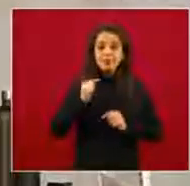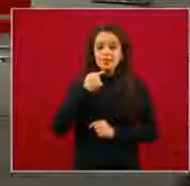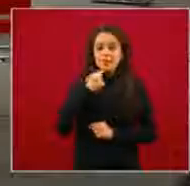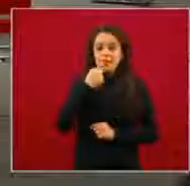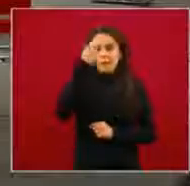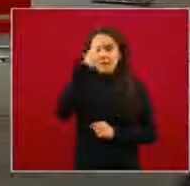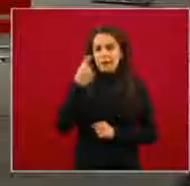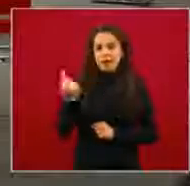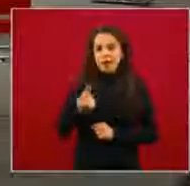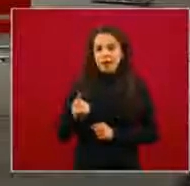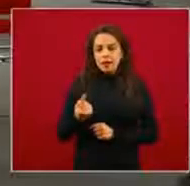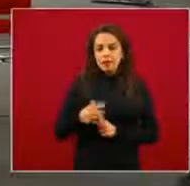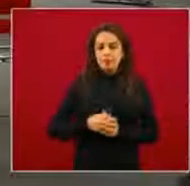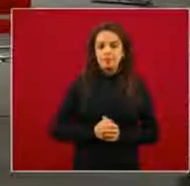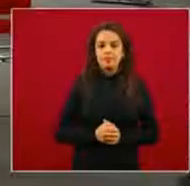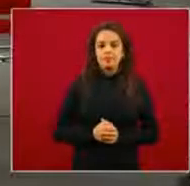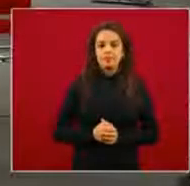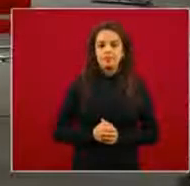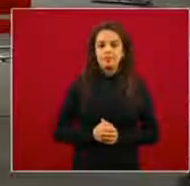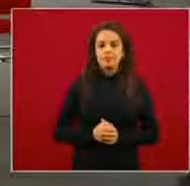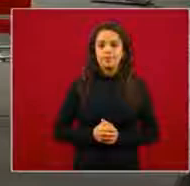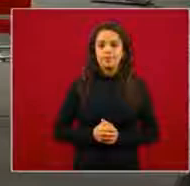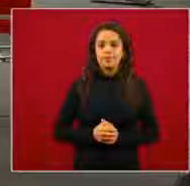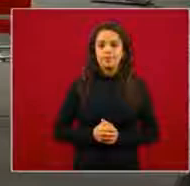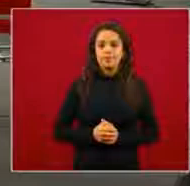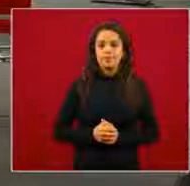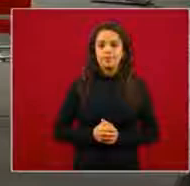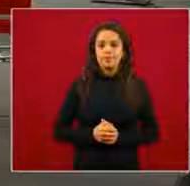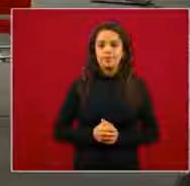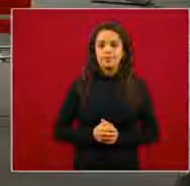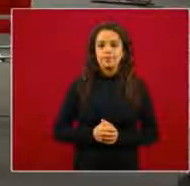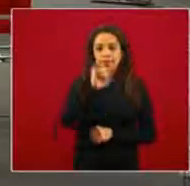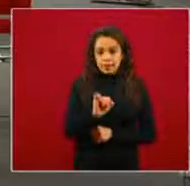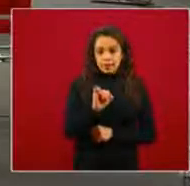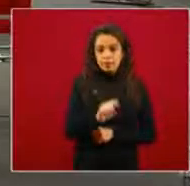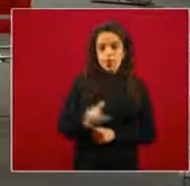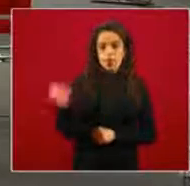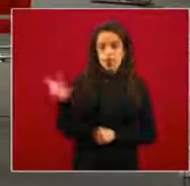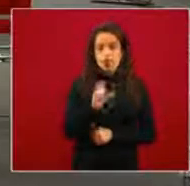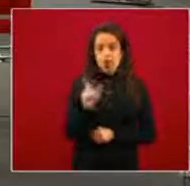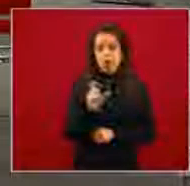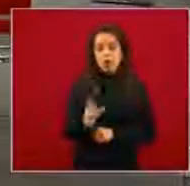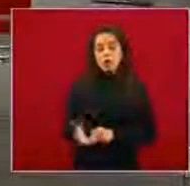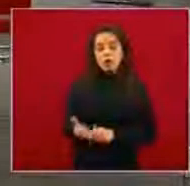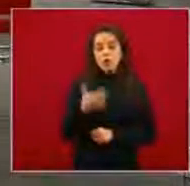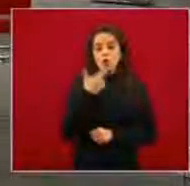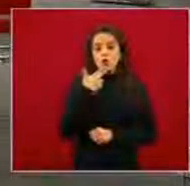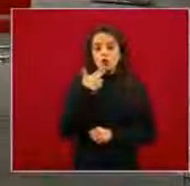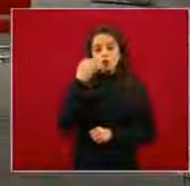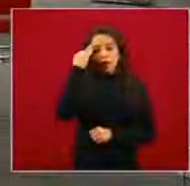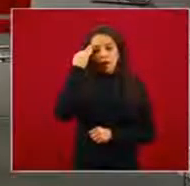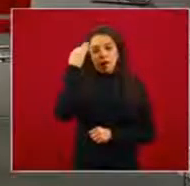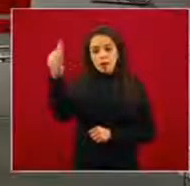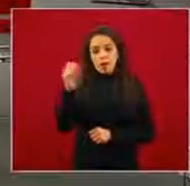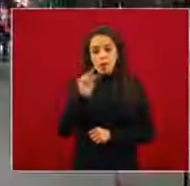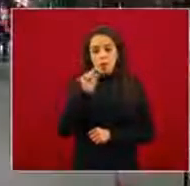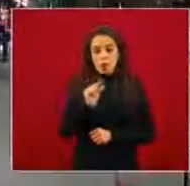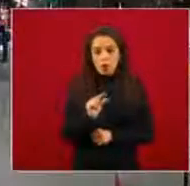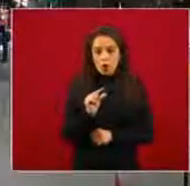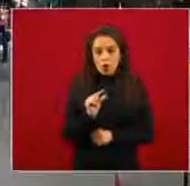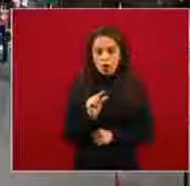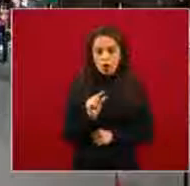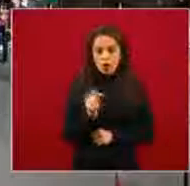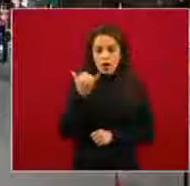the mask is an auxiliary measure particularly useful when we are using it for a short period of